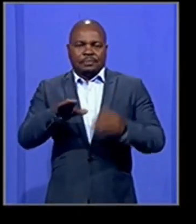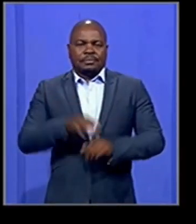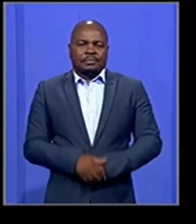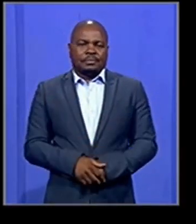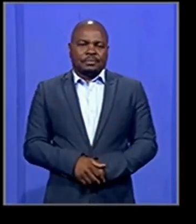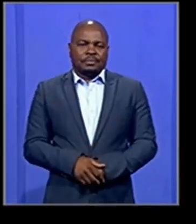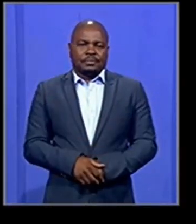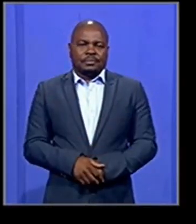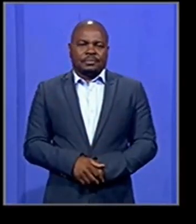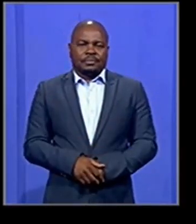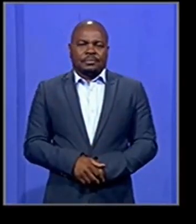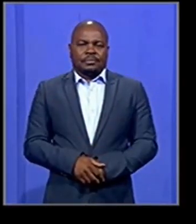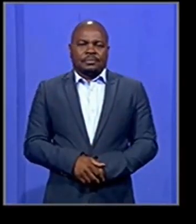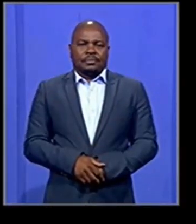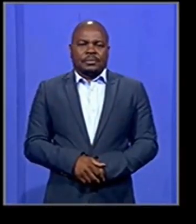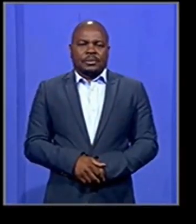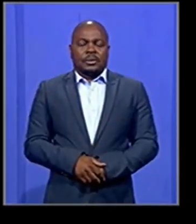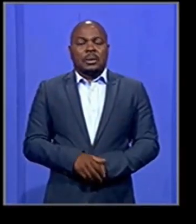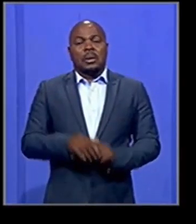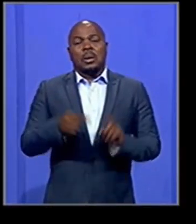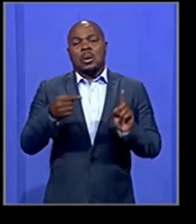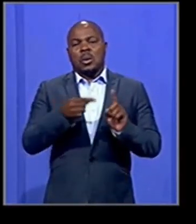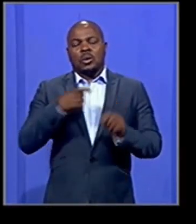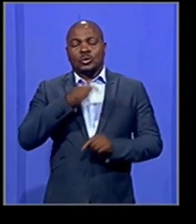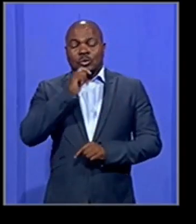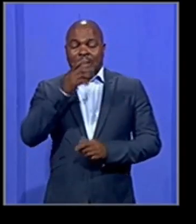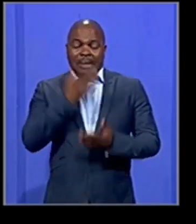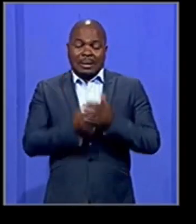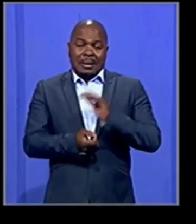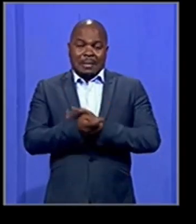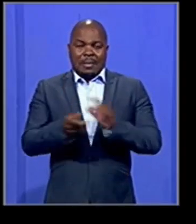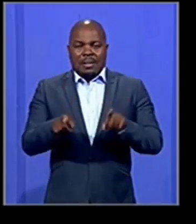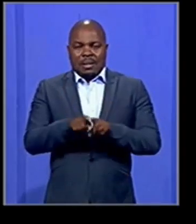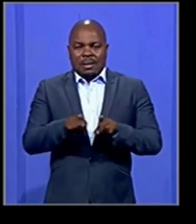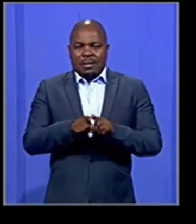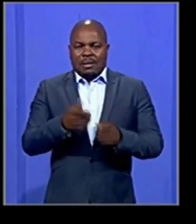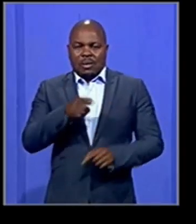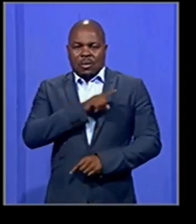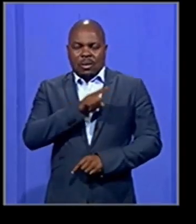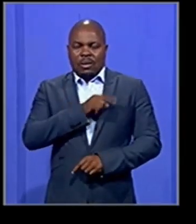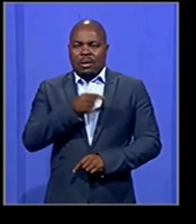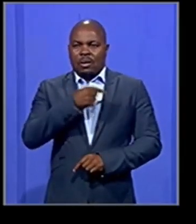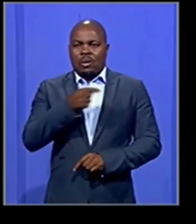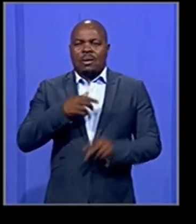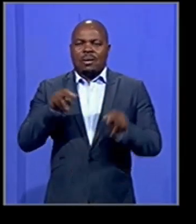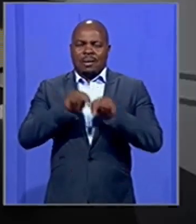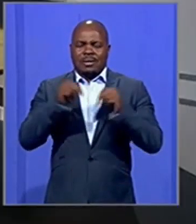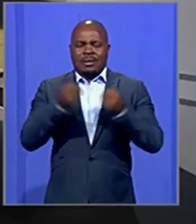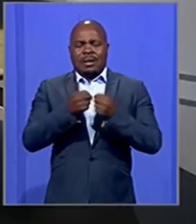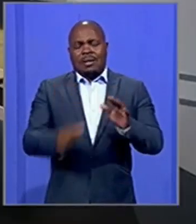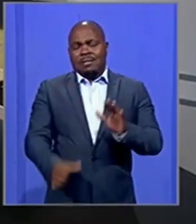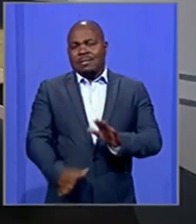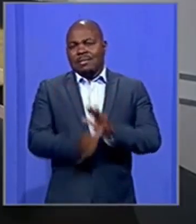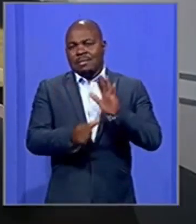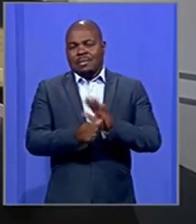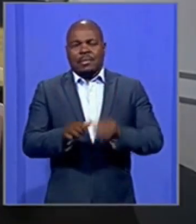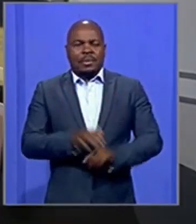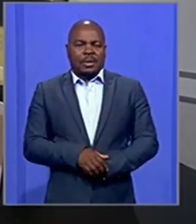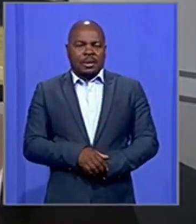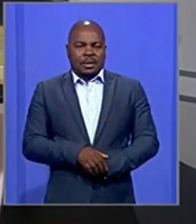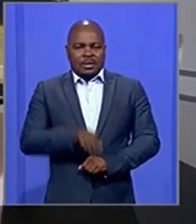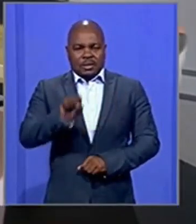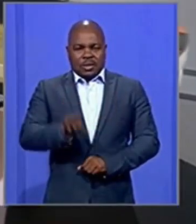communicating around planning for prayer, which was supposed to happen tomorrow. So it was going to be a national prayer by the South